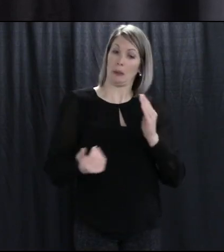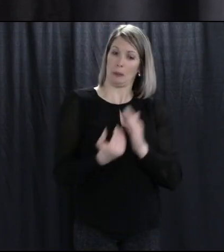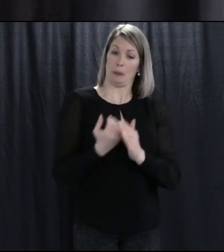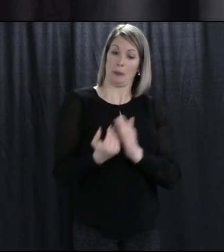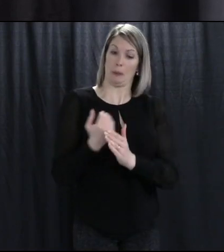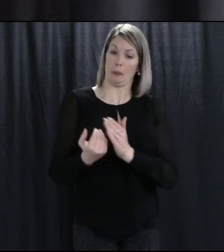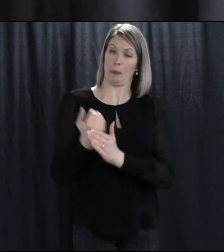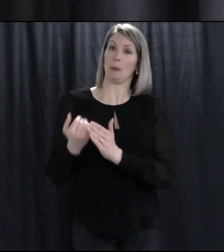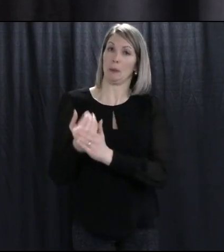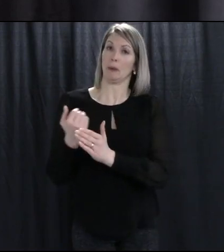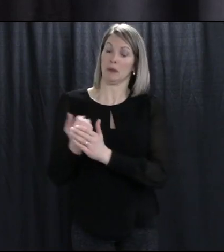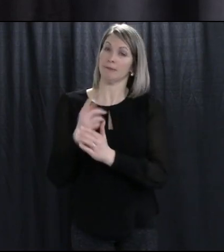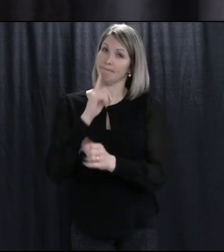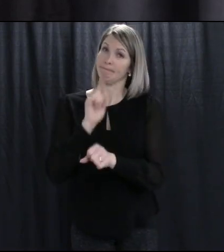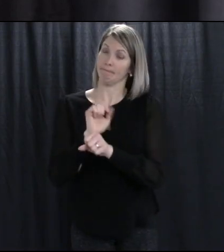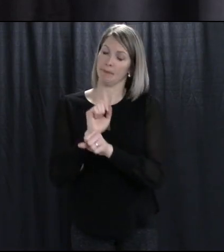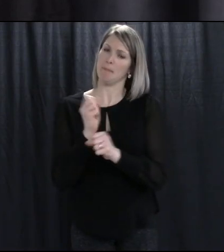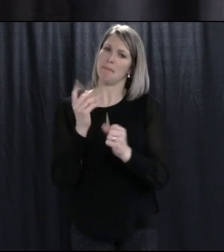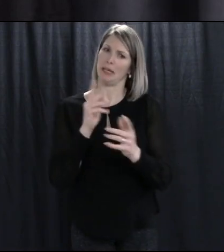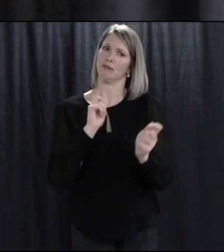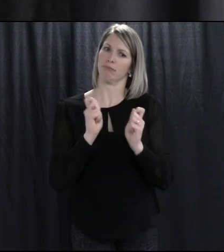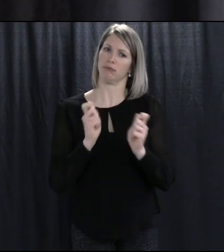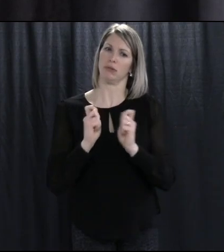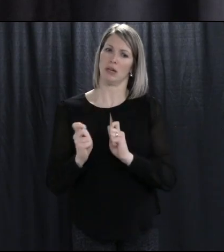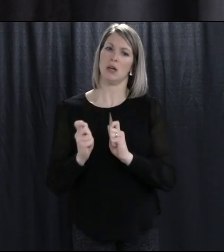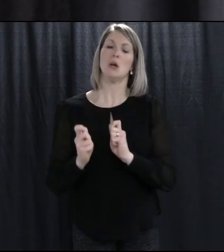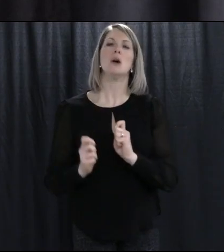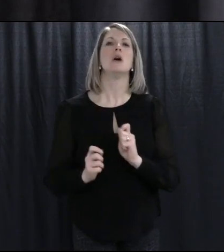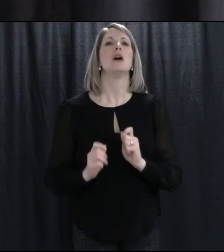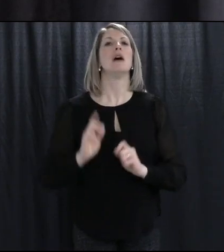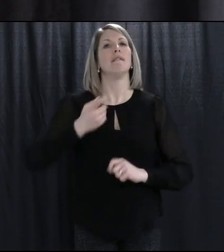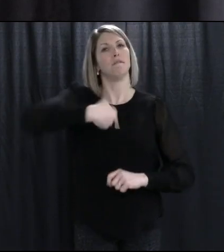hardest decision that we have had to make concerns